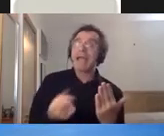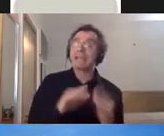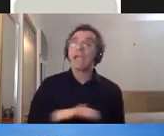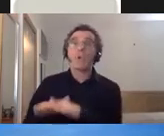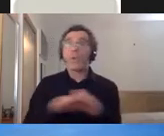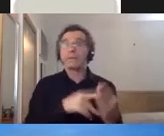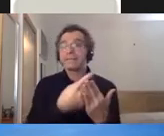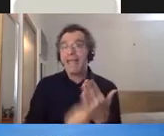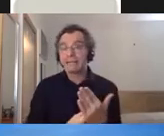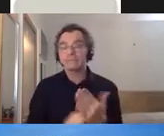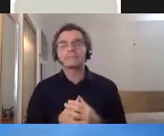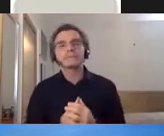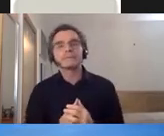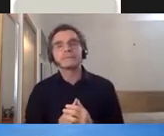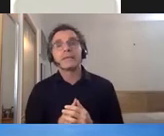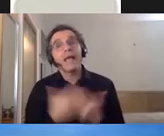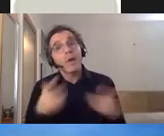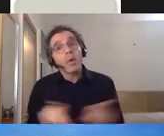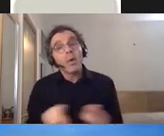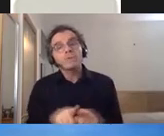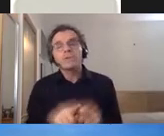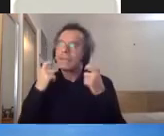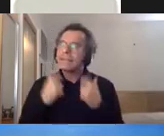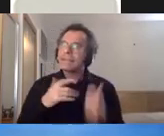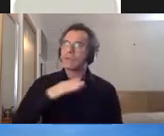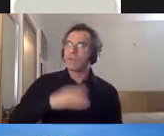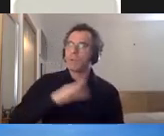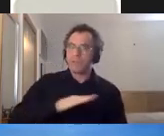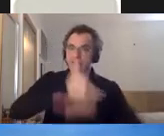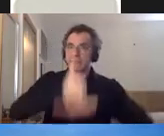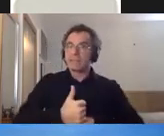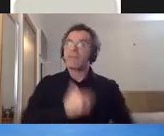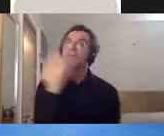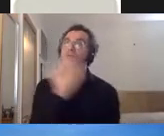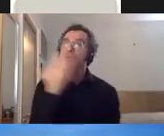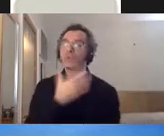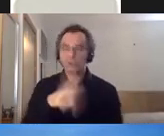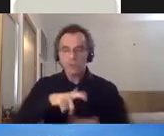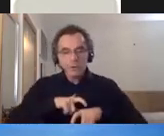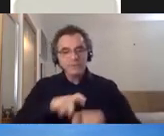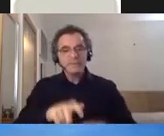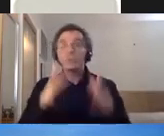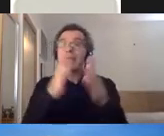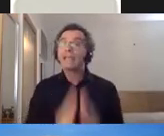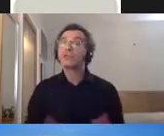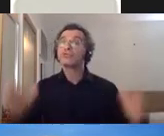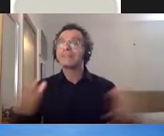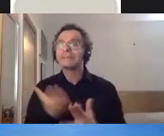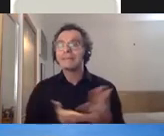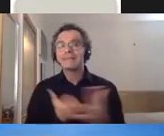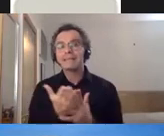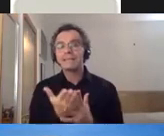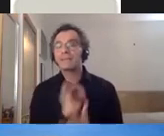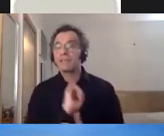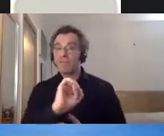2010. Furthermore, there is a legal requirement in place for schools to continually increase the accessibility of their settings